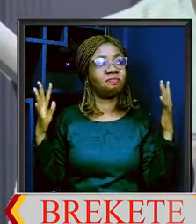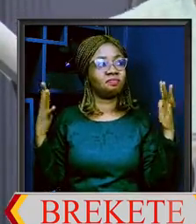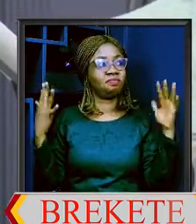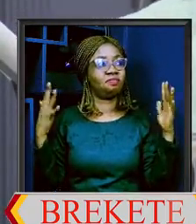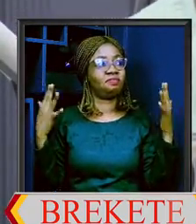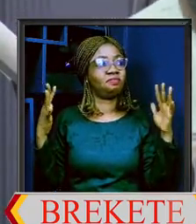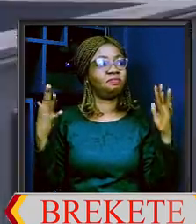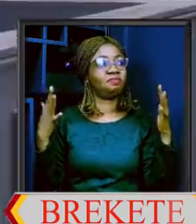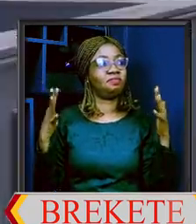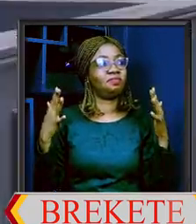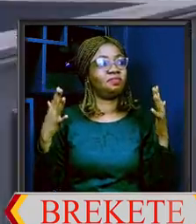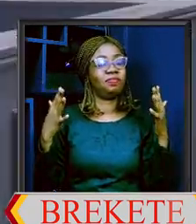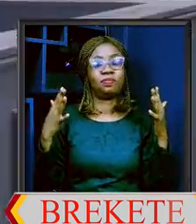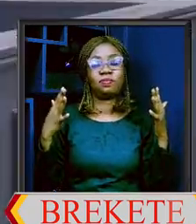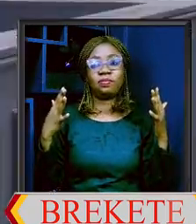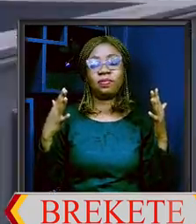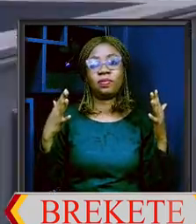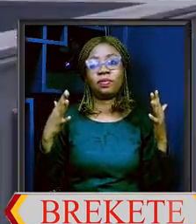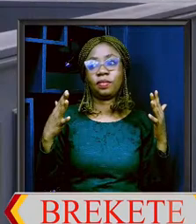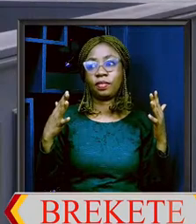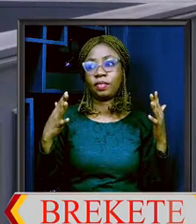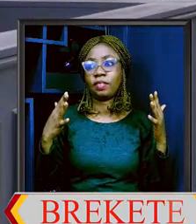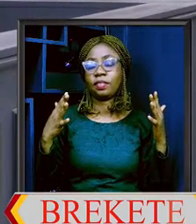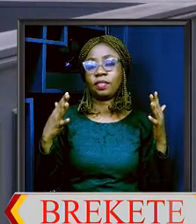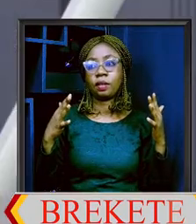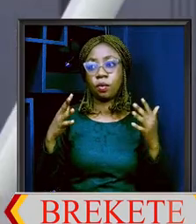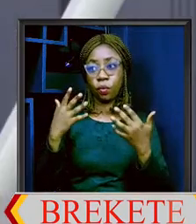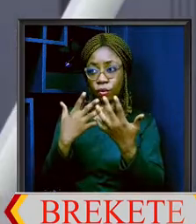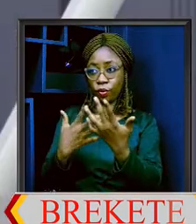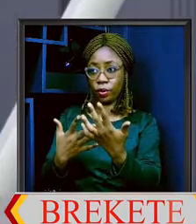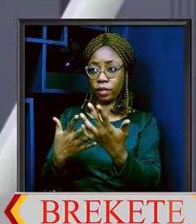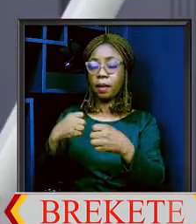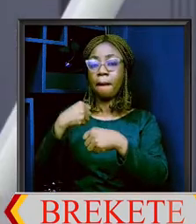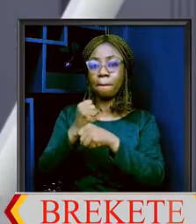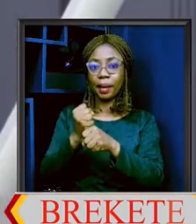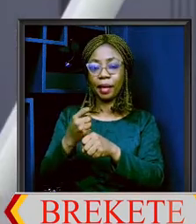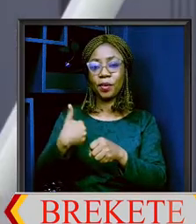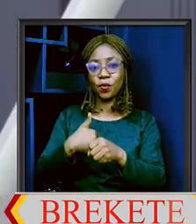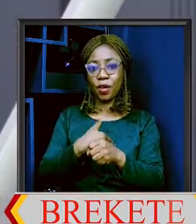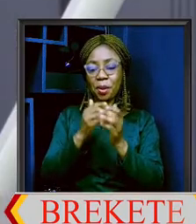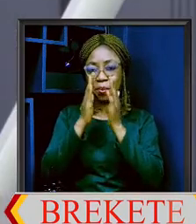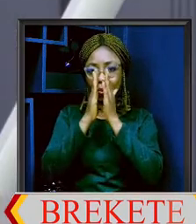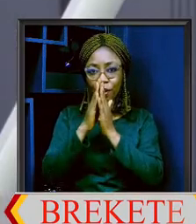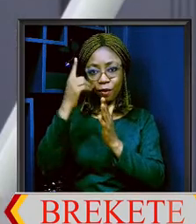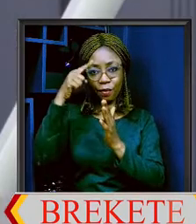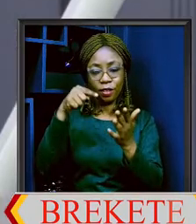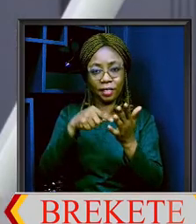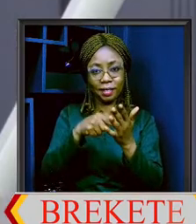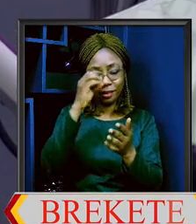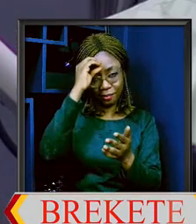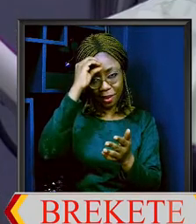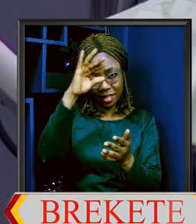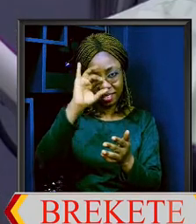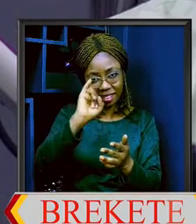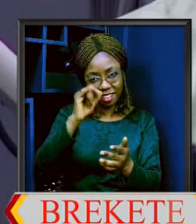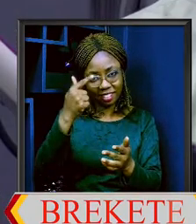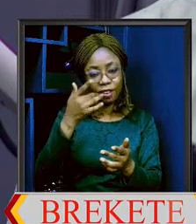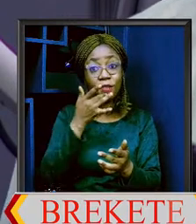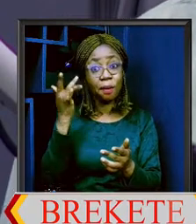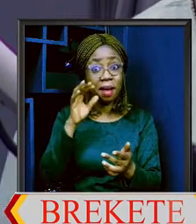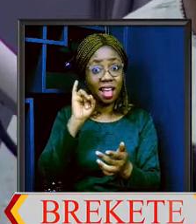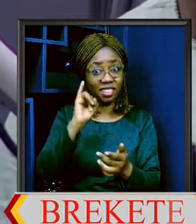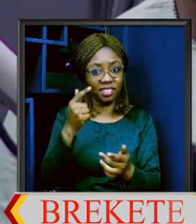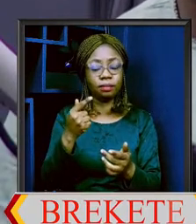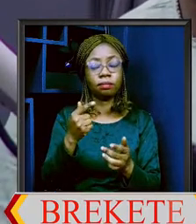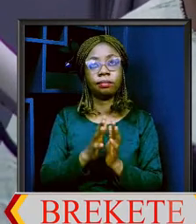retired God Almighty in heav hold on sir yes sir make we pray for this man yes sir